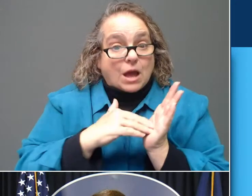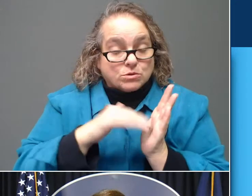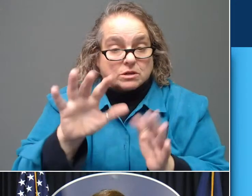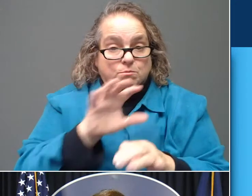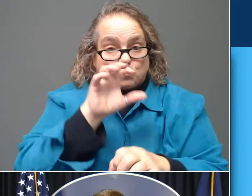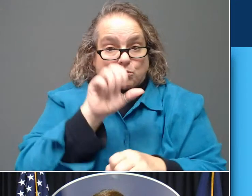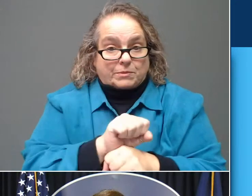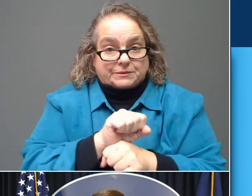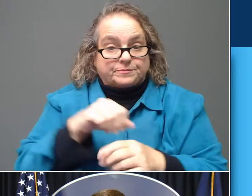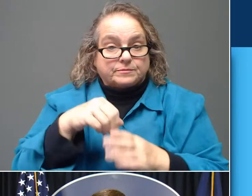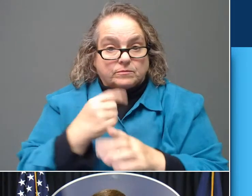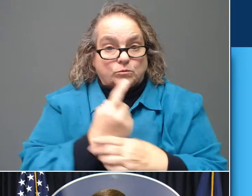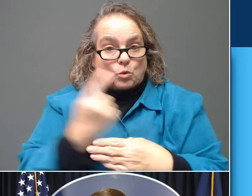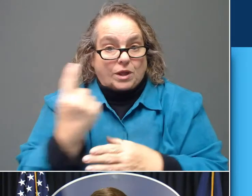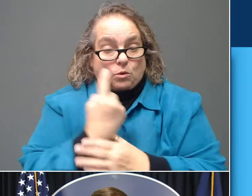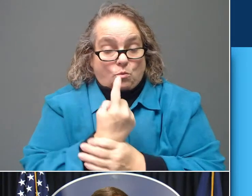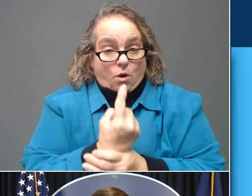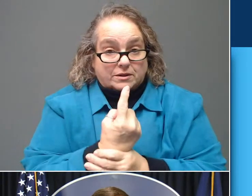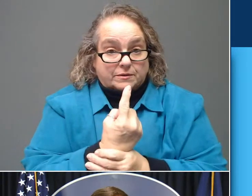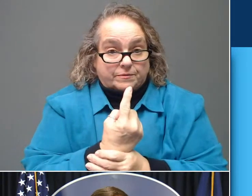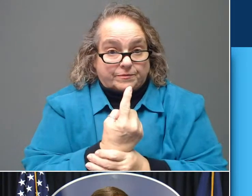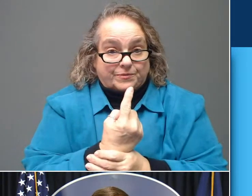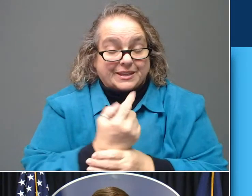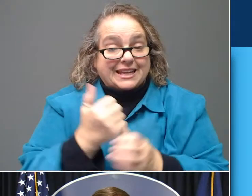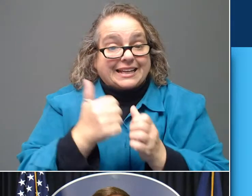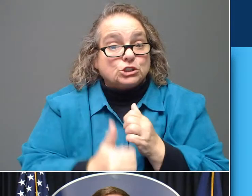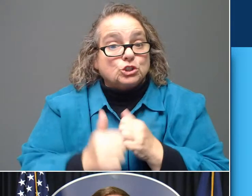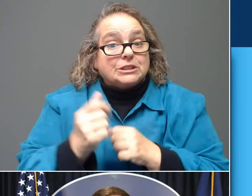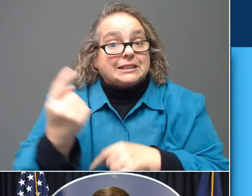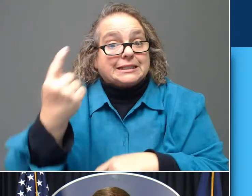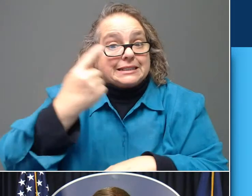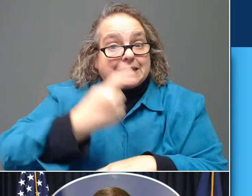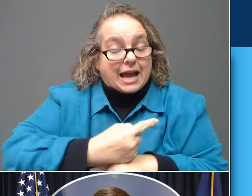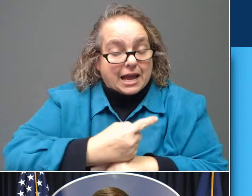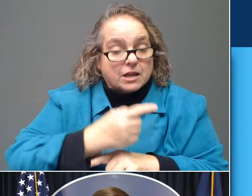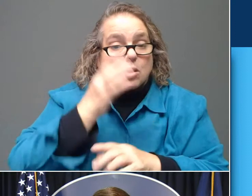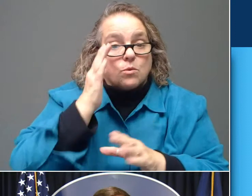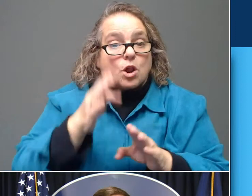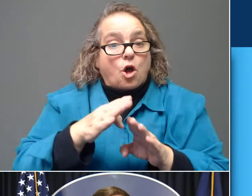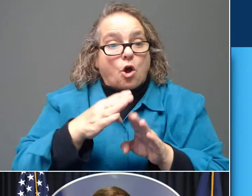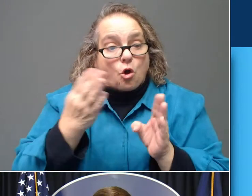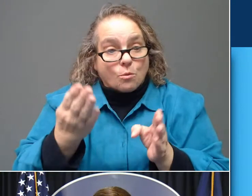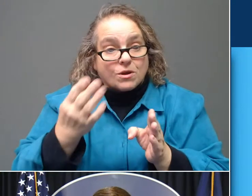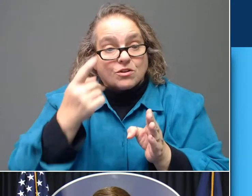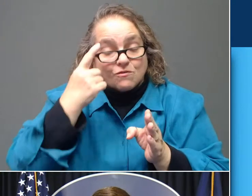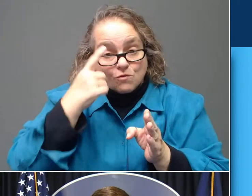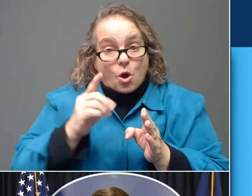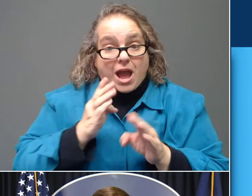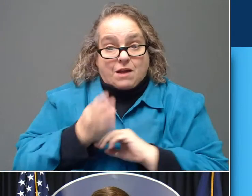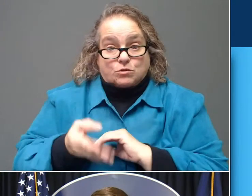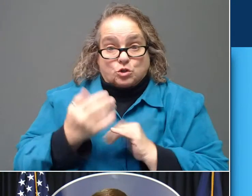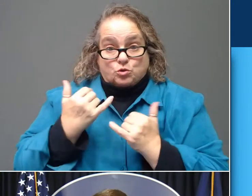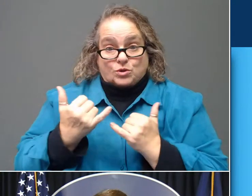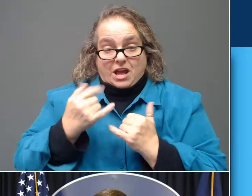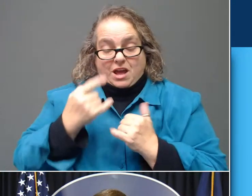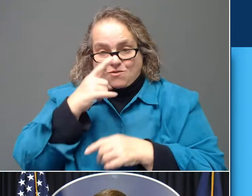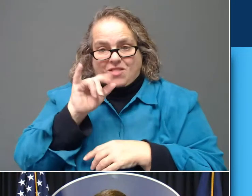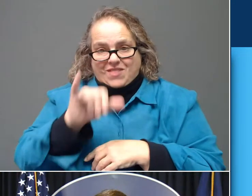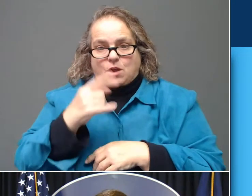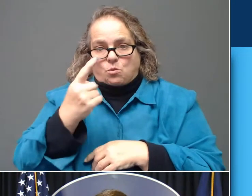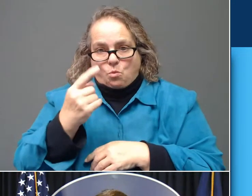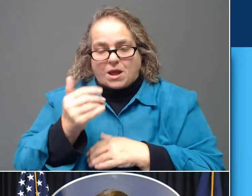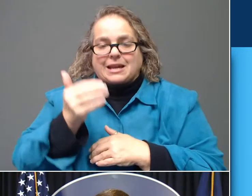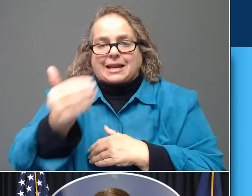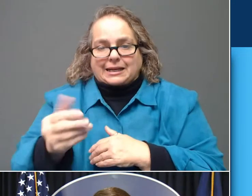week 1. Each day it's going to open for, after today, for that one next day a